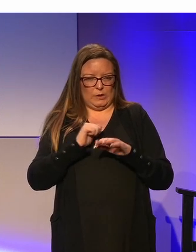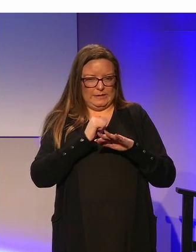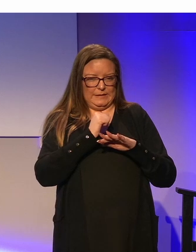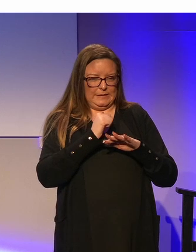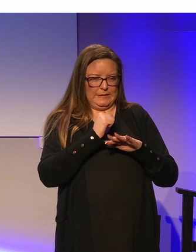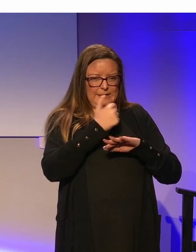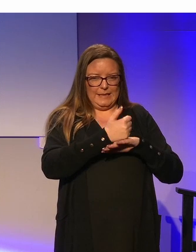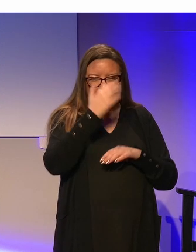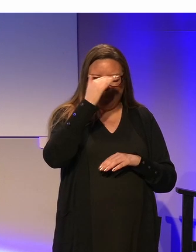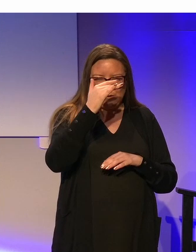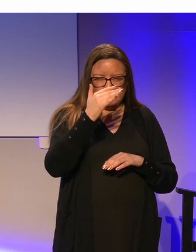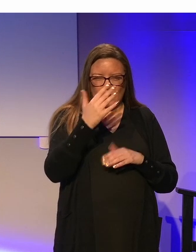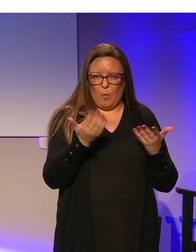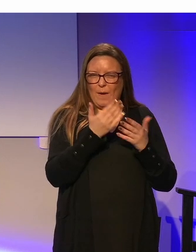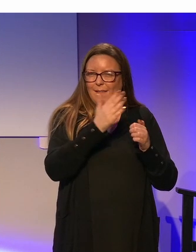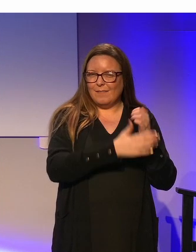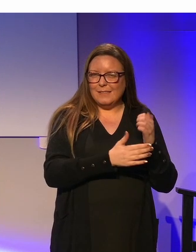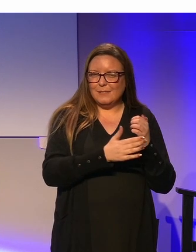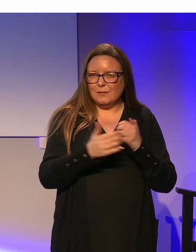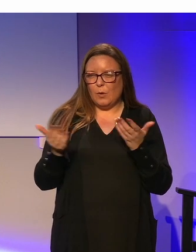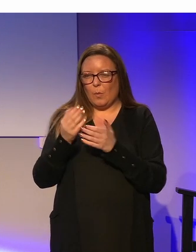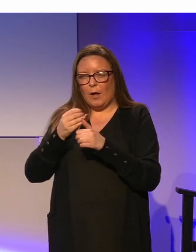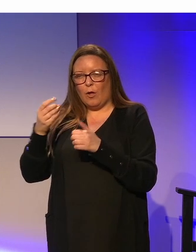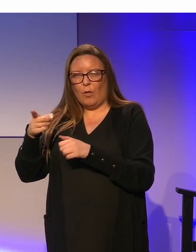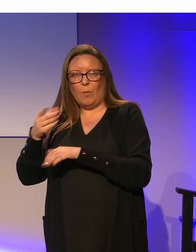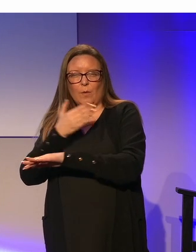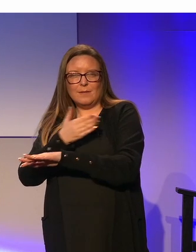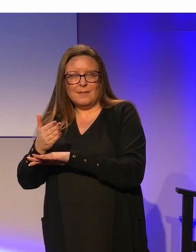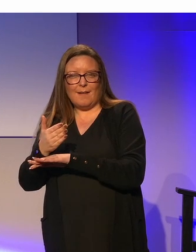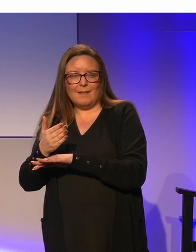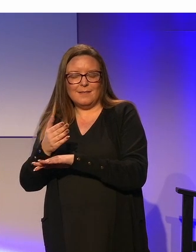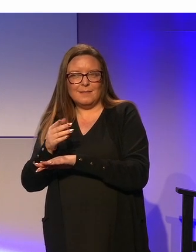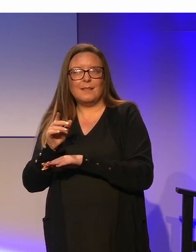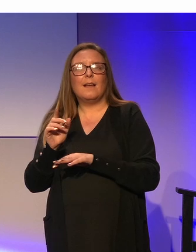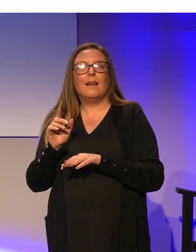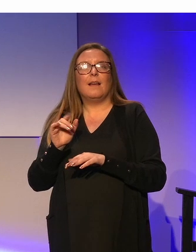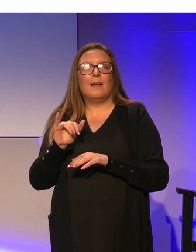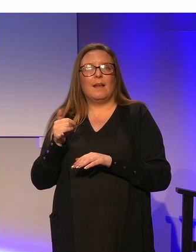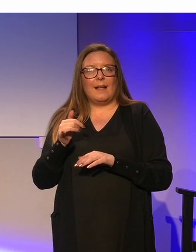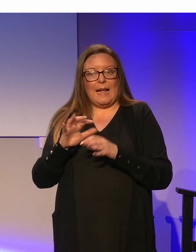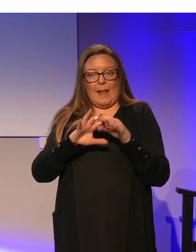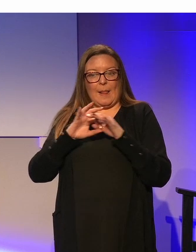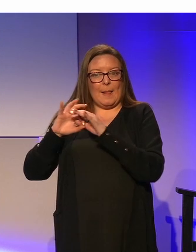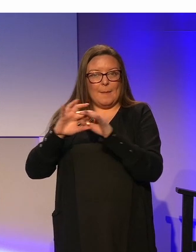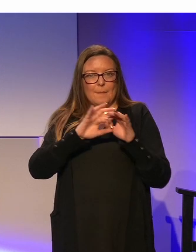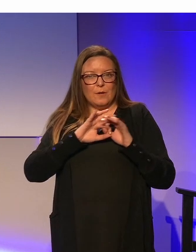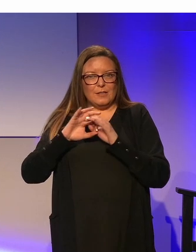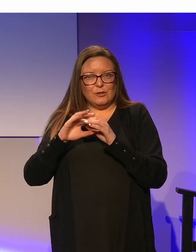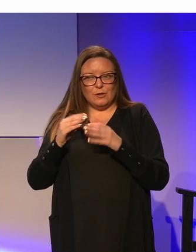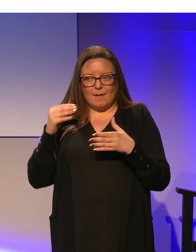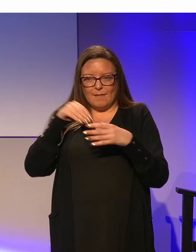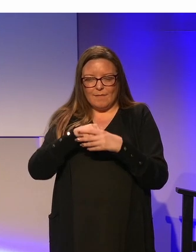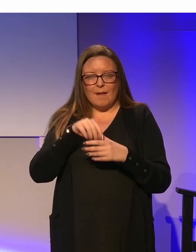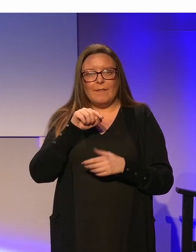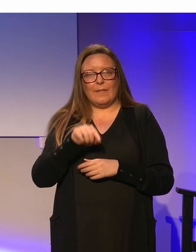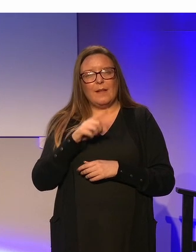responsibilities ended and the other began. Actually, that's probably a good sign, because that's what collaboration involves.